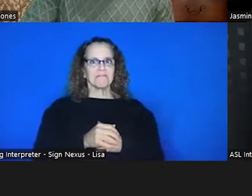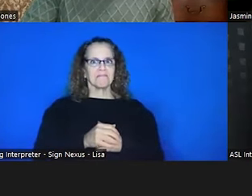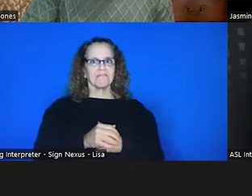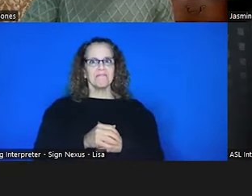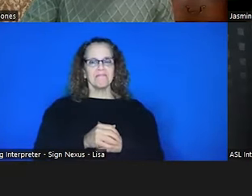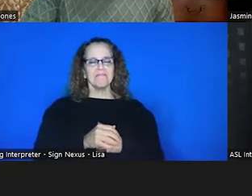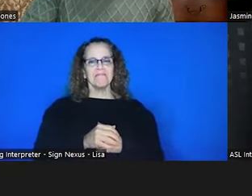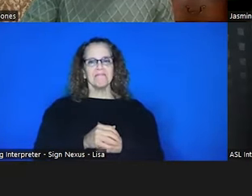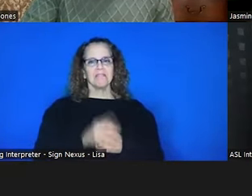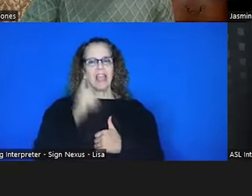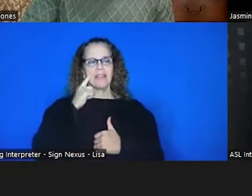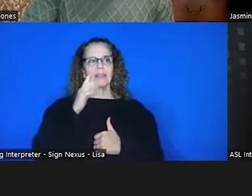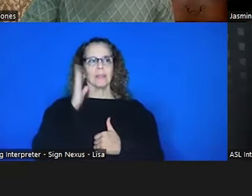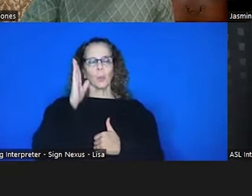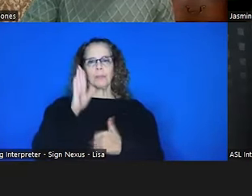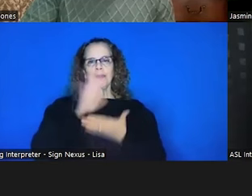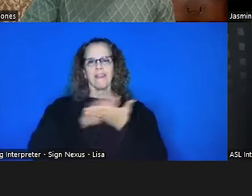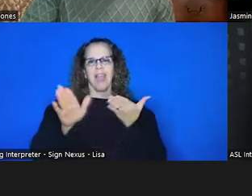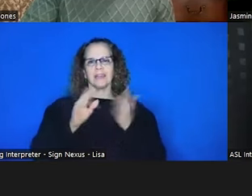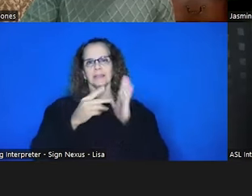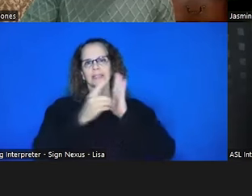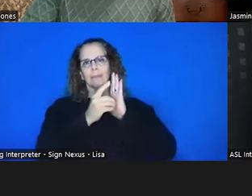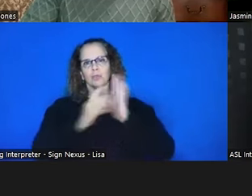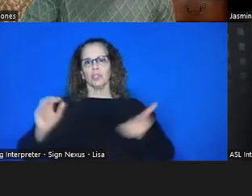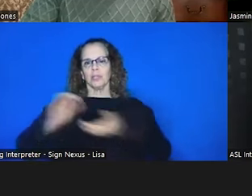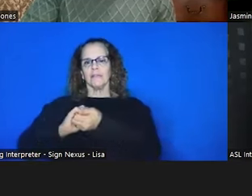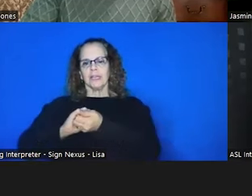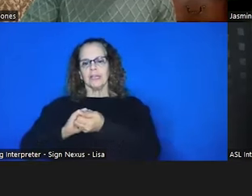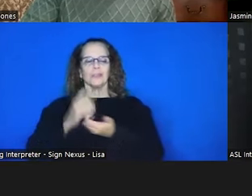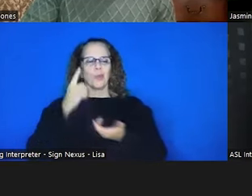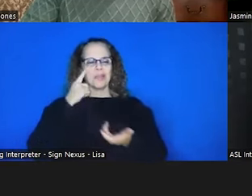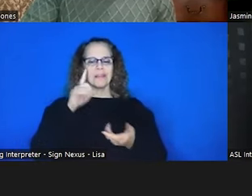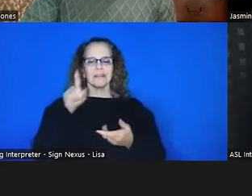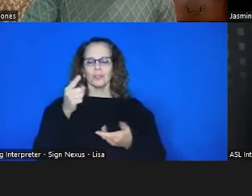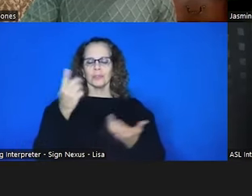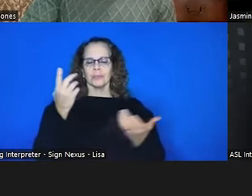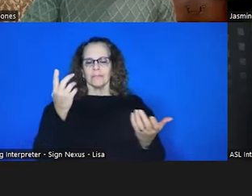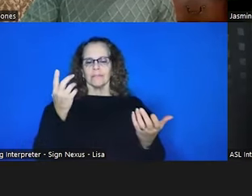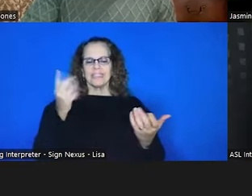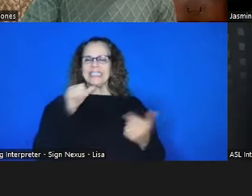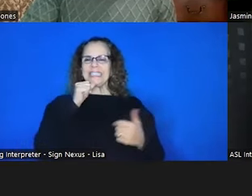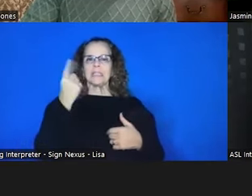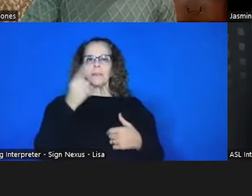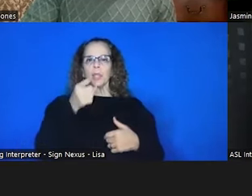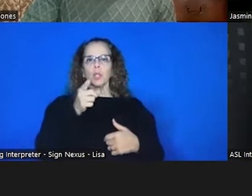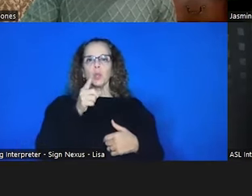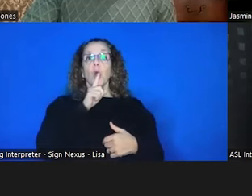great demonstration of allyship. So just understanding that it's not something that you are, it's something that you do.